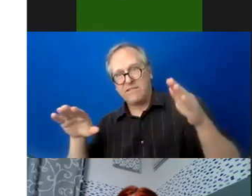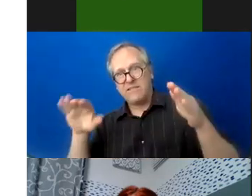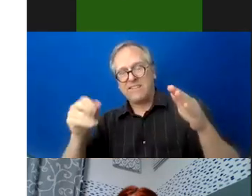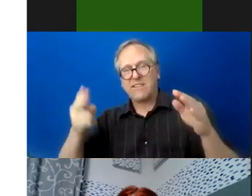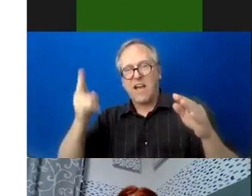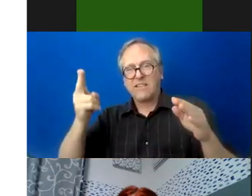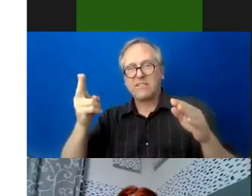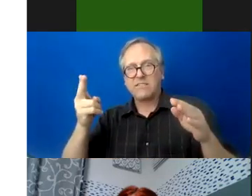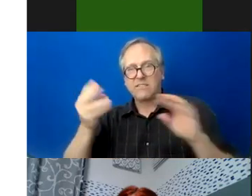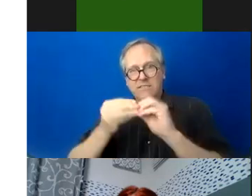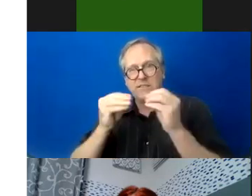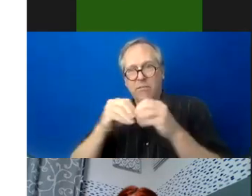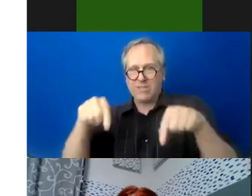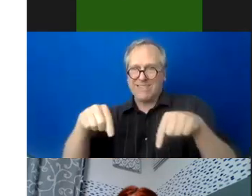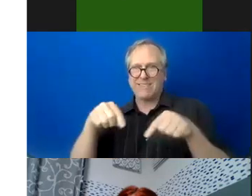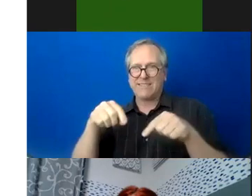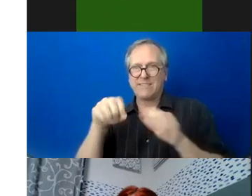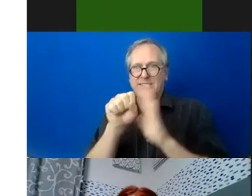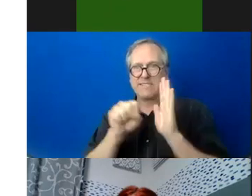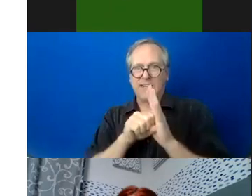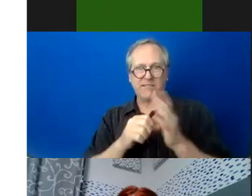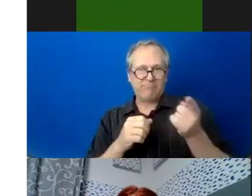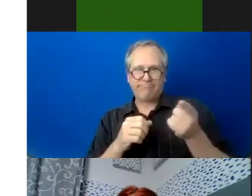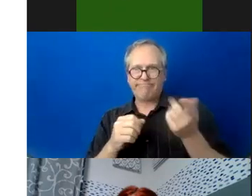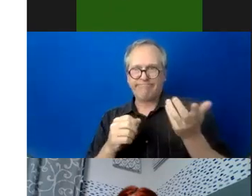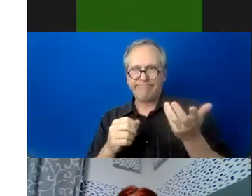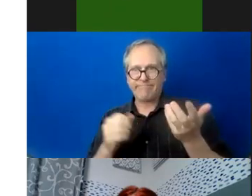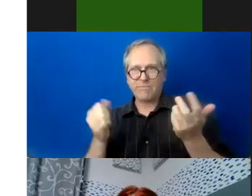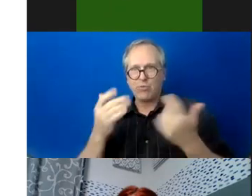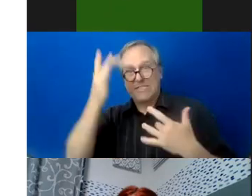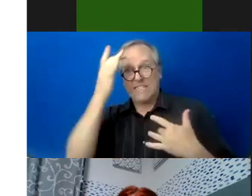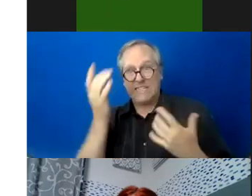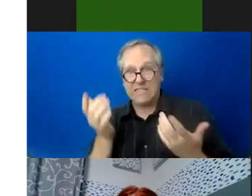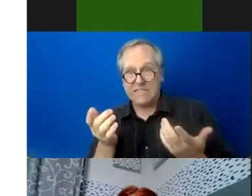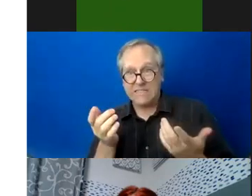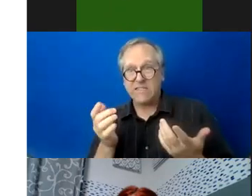So we wanted to start there. And then the next slide,